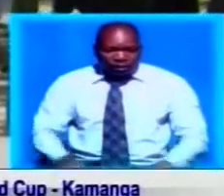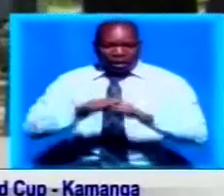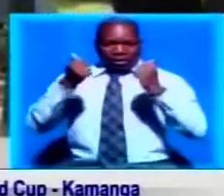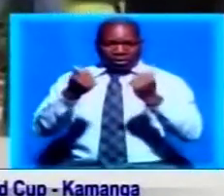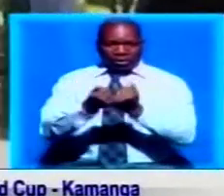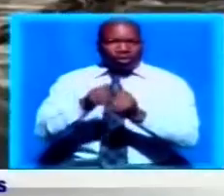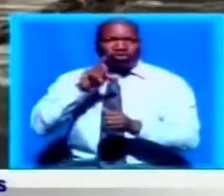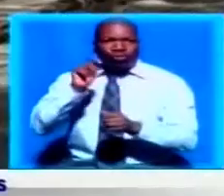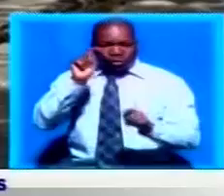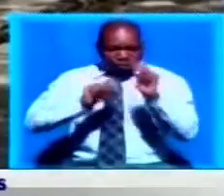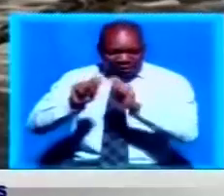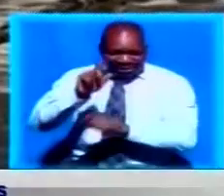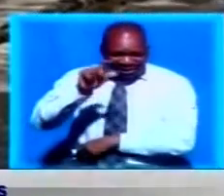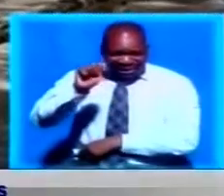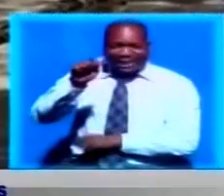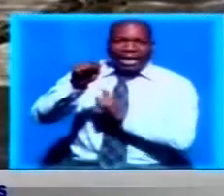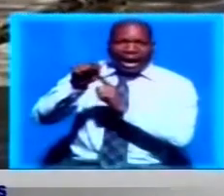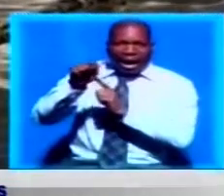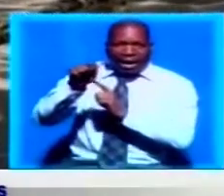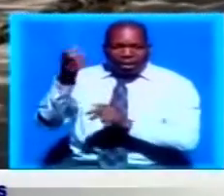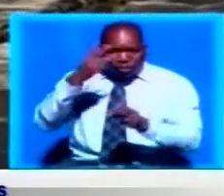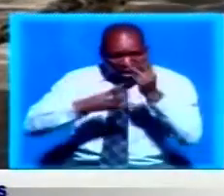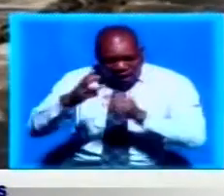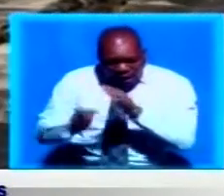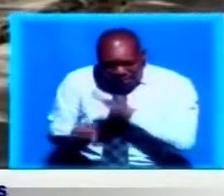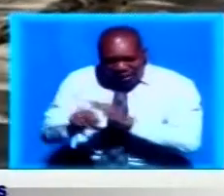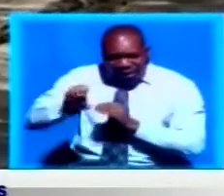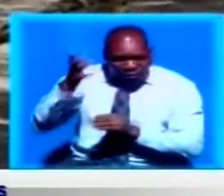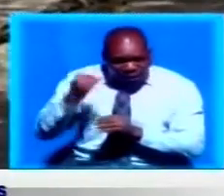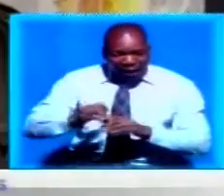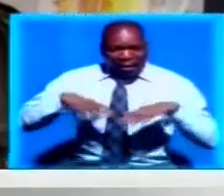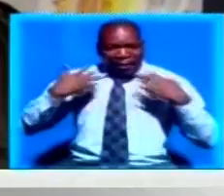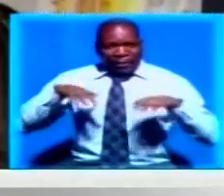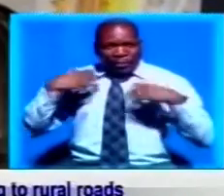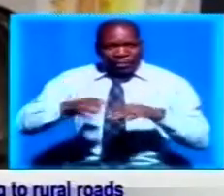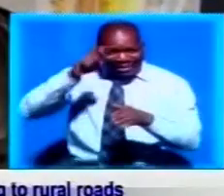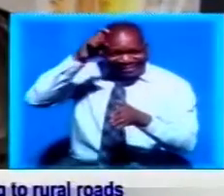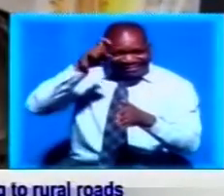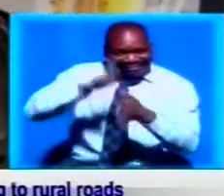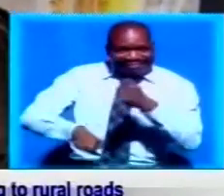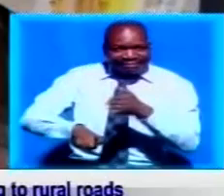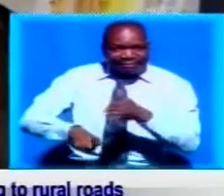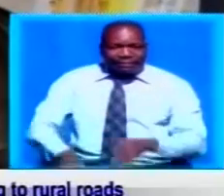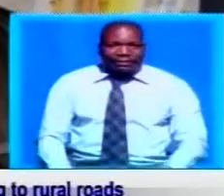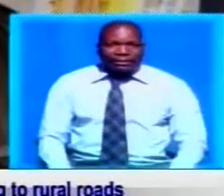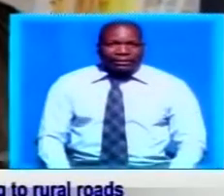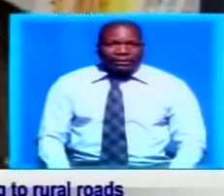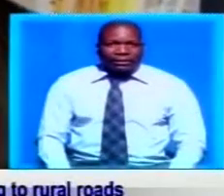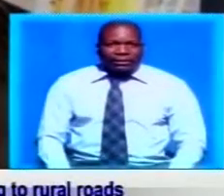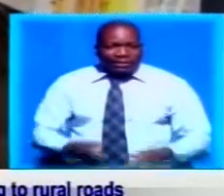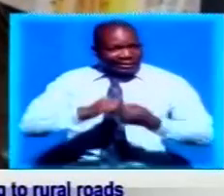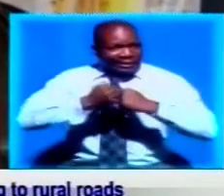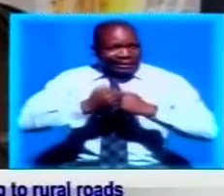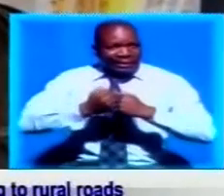LTA says the private sector is also concerned with the high corporate tax in the sector. The biggest challenge at the moment what we're